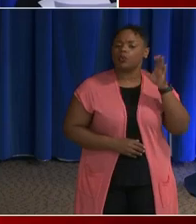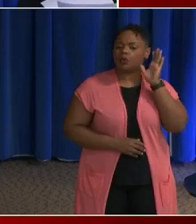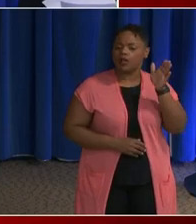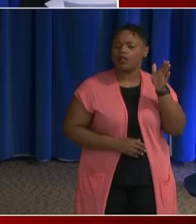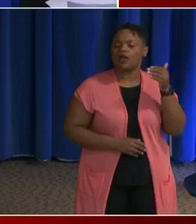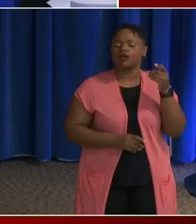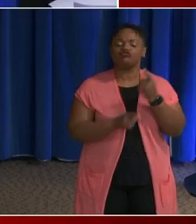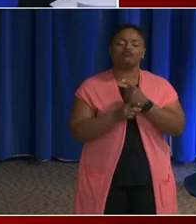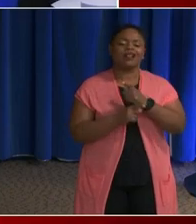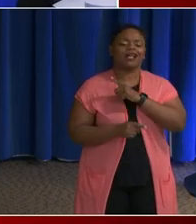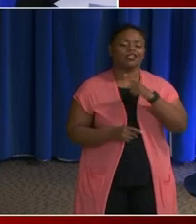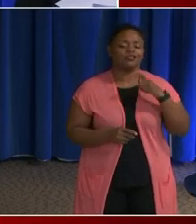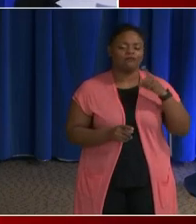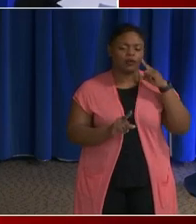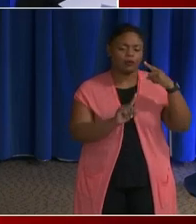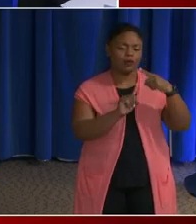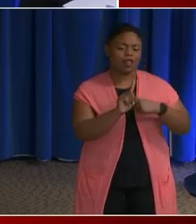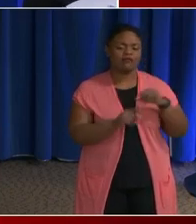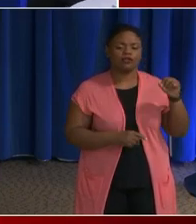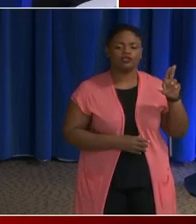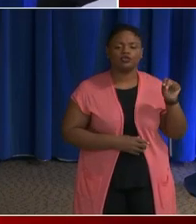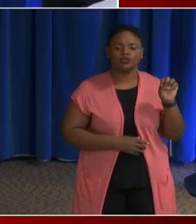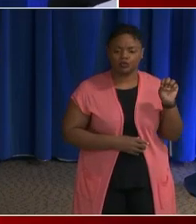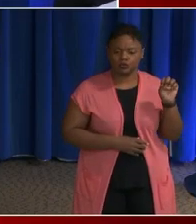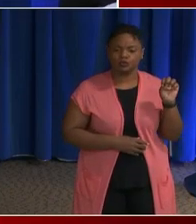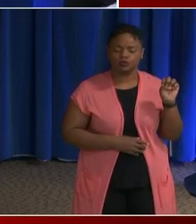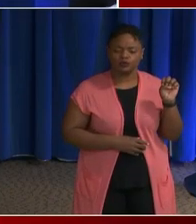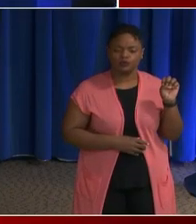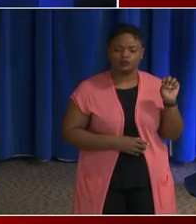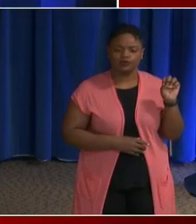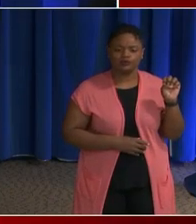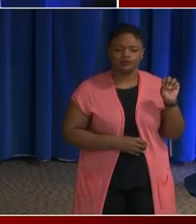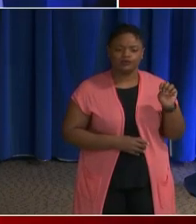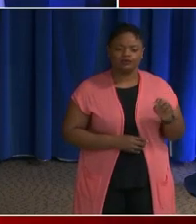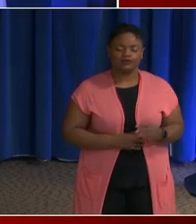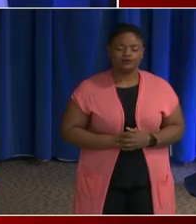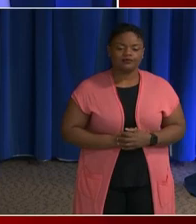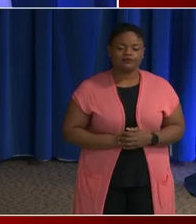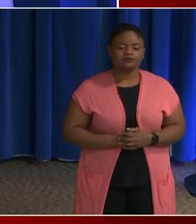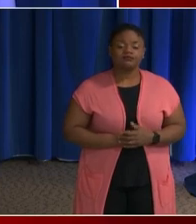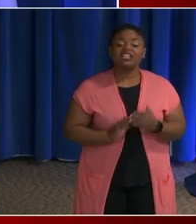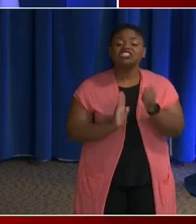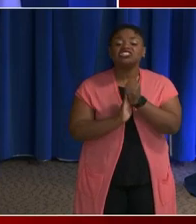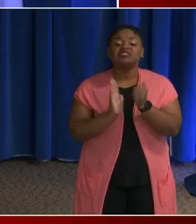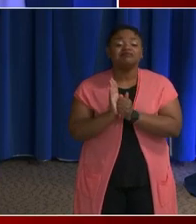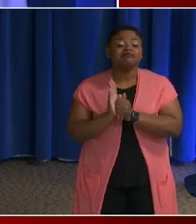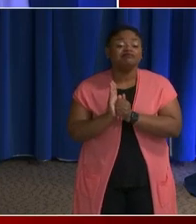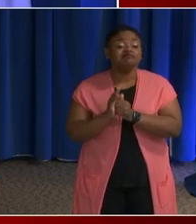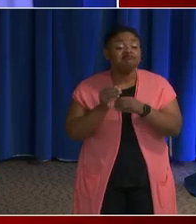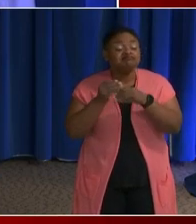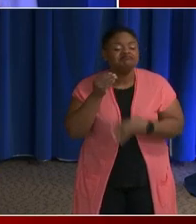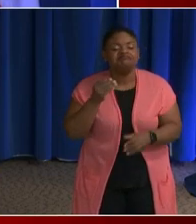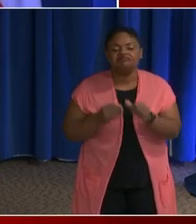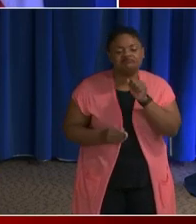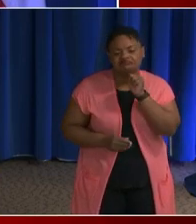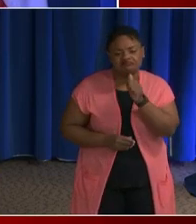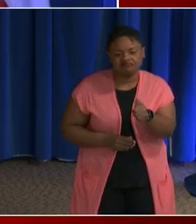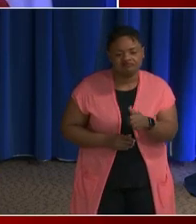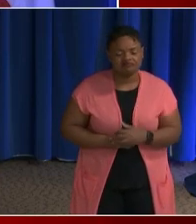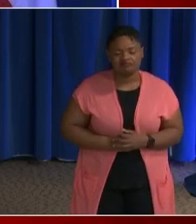month of June, although the agenda is not very large in terms of number of